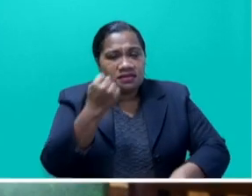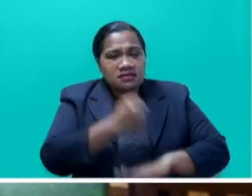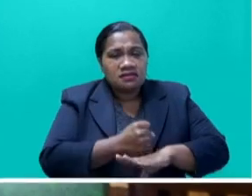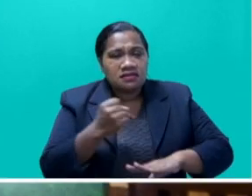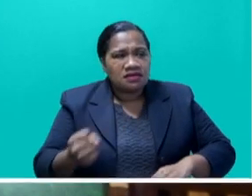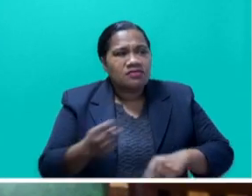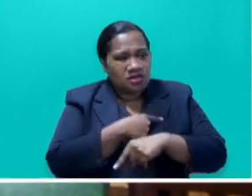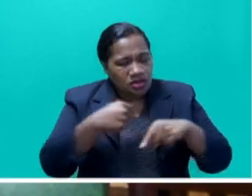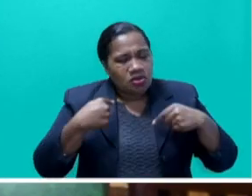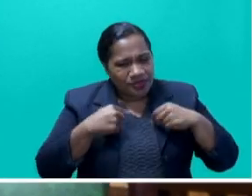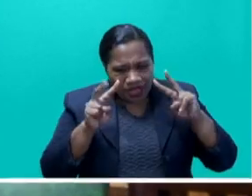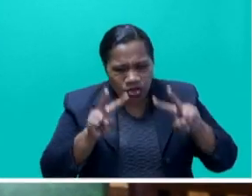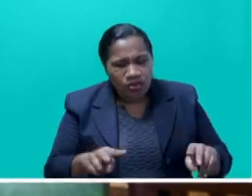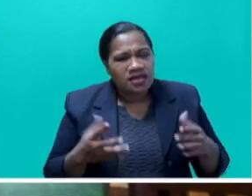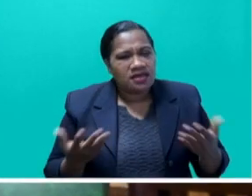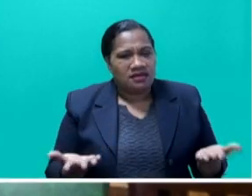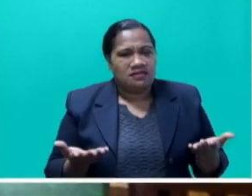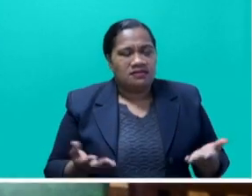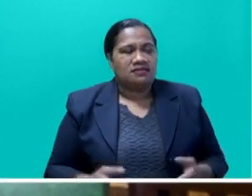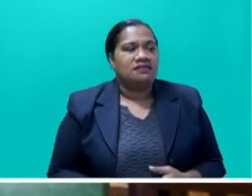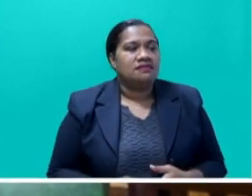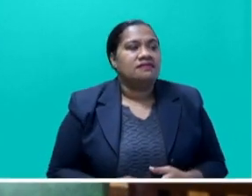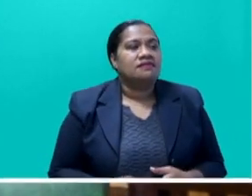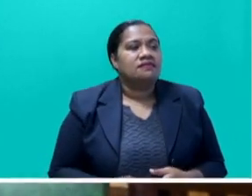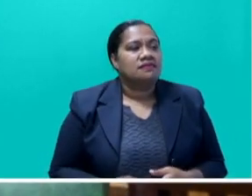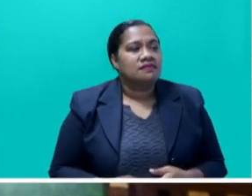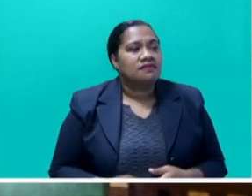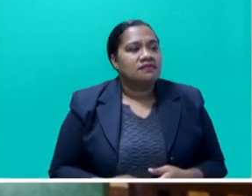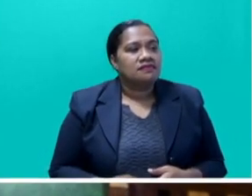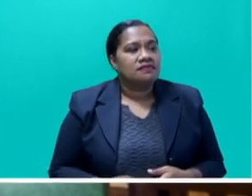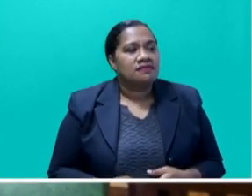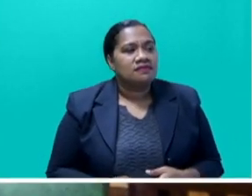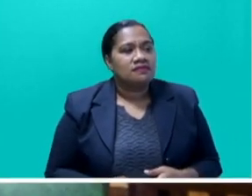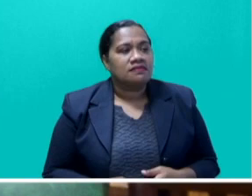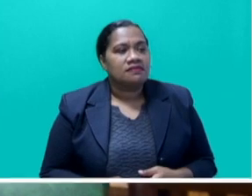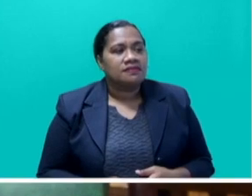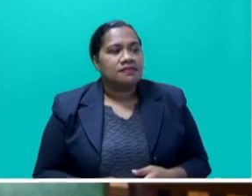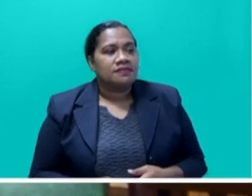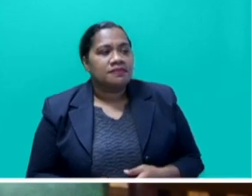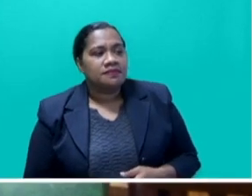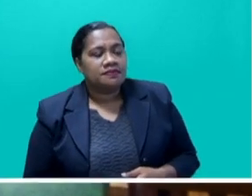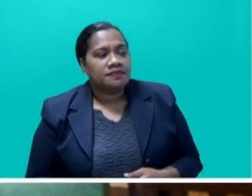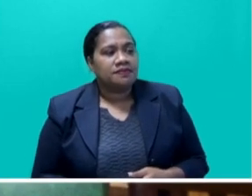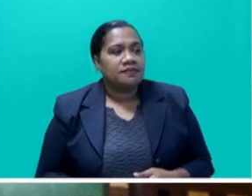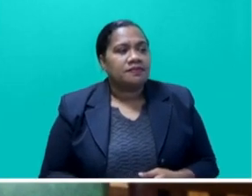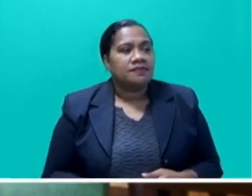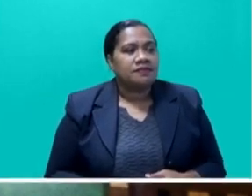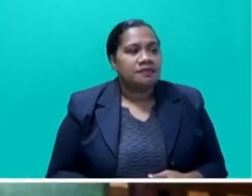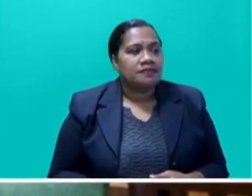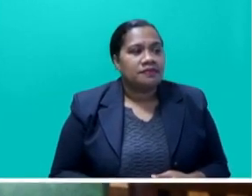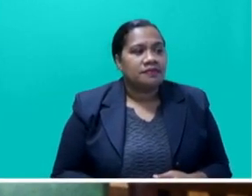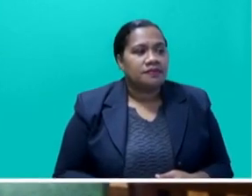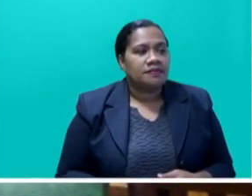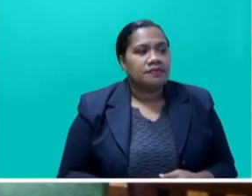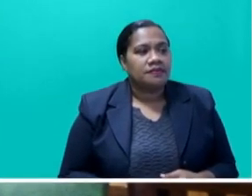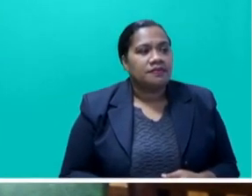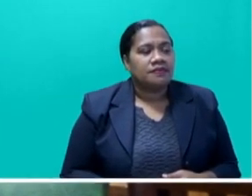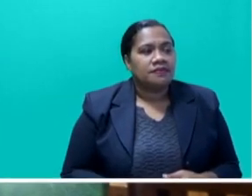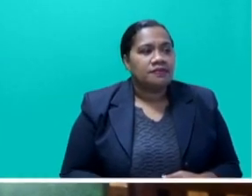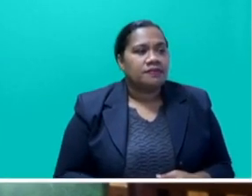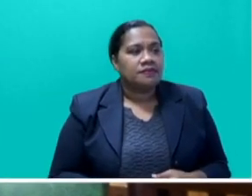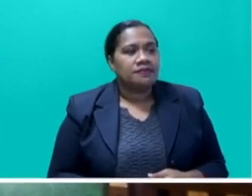government that we are looking at. That's the leadership. The Honorable